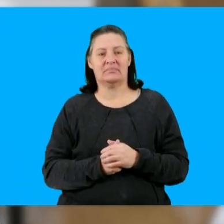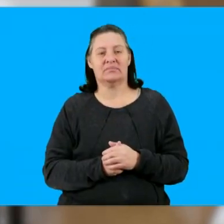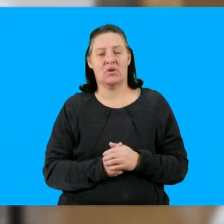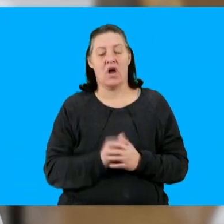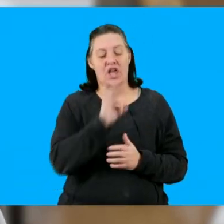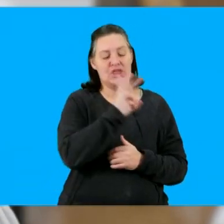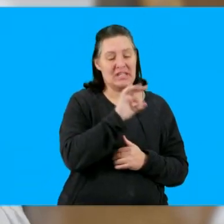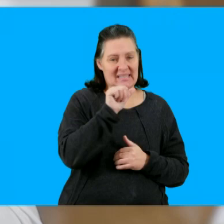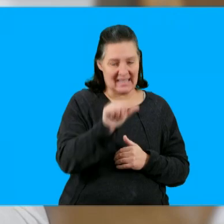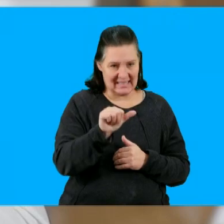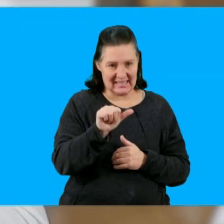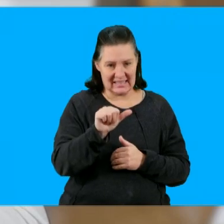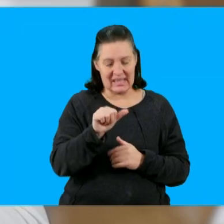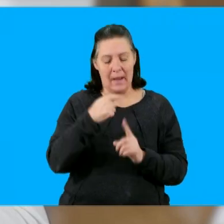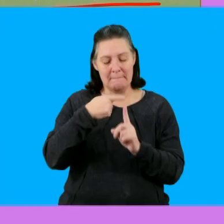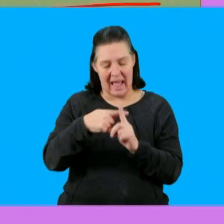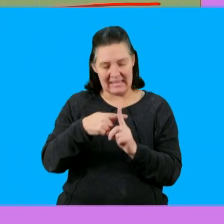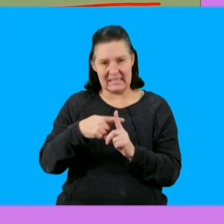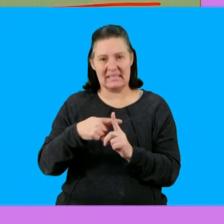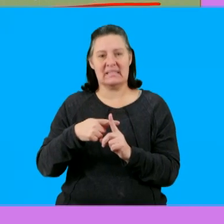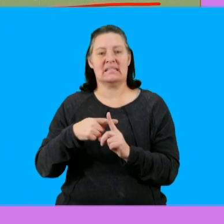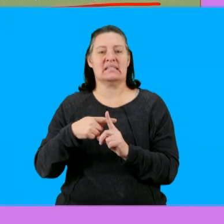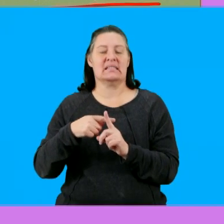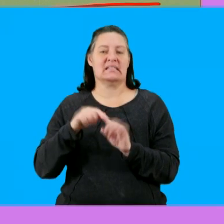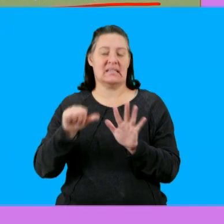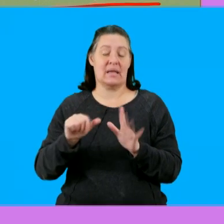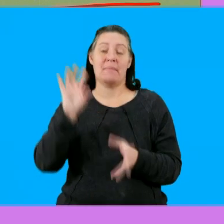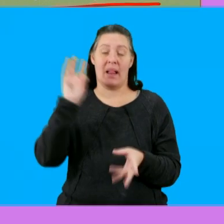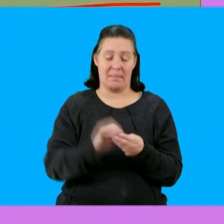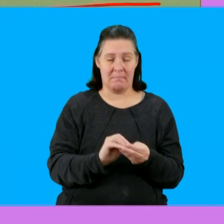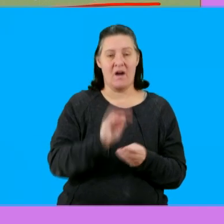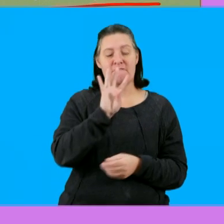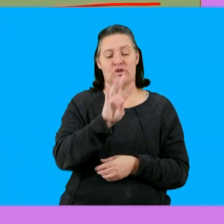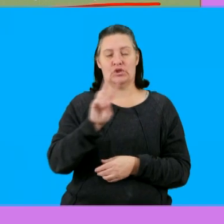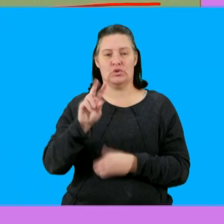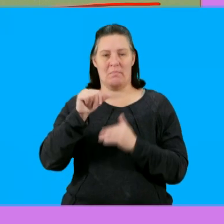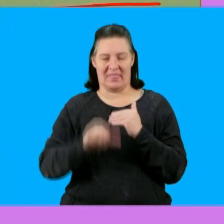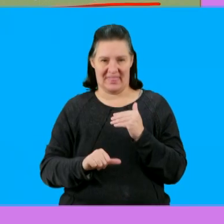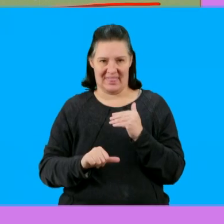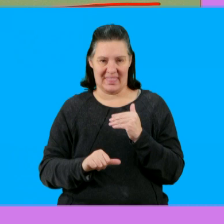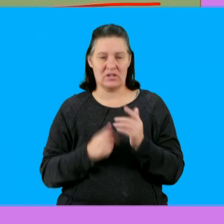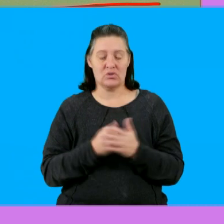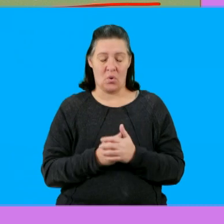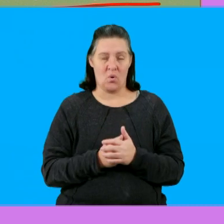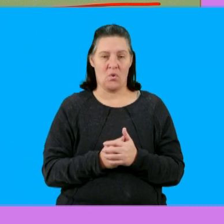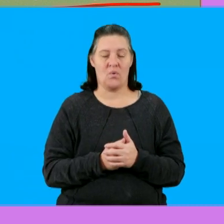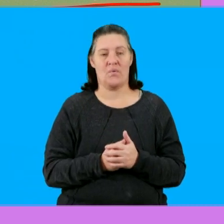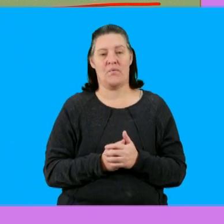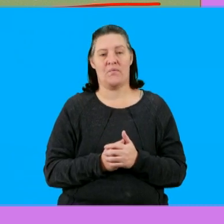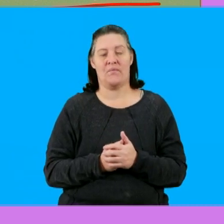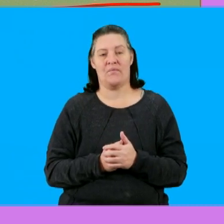I agree. So therefore, we'll divide this then by 42 months. Right, so it's a